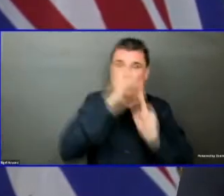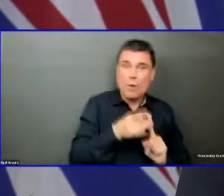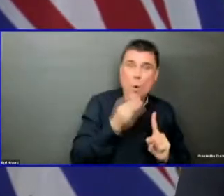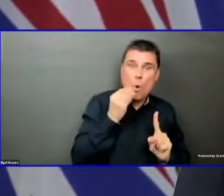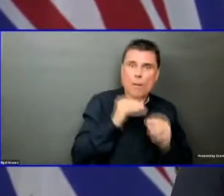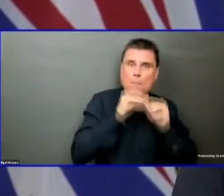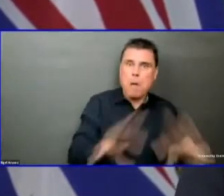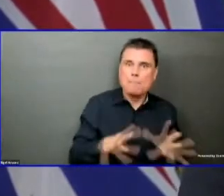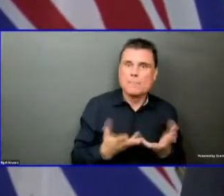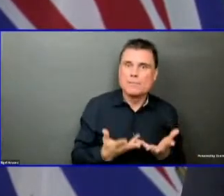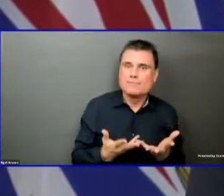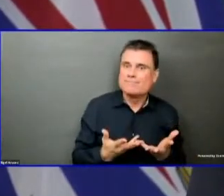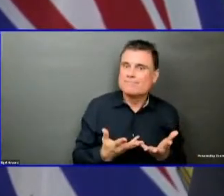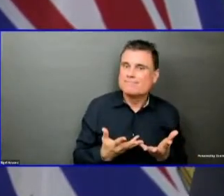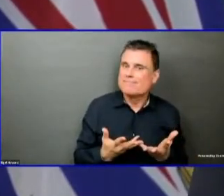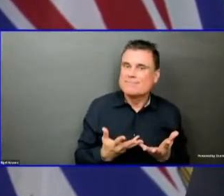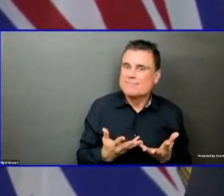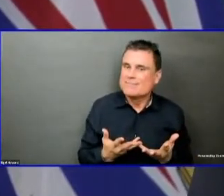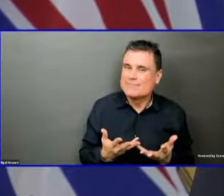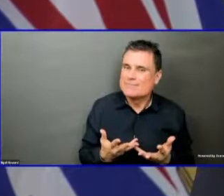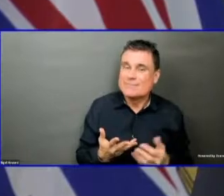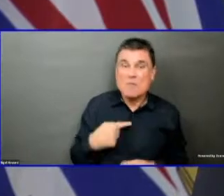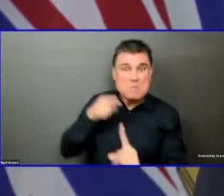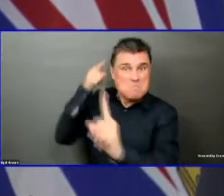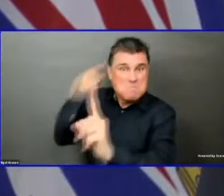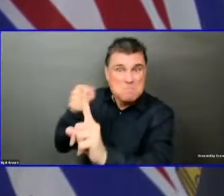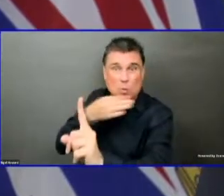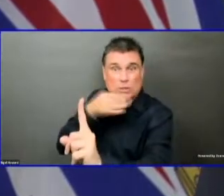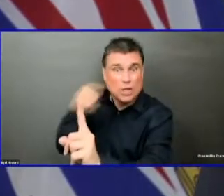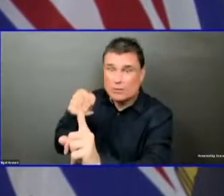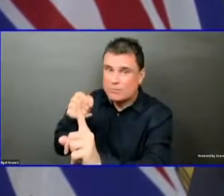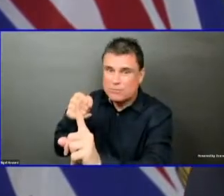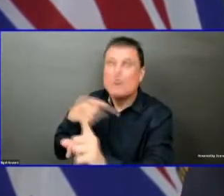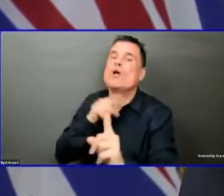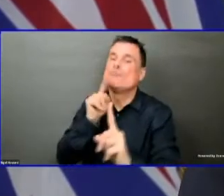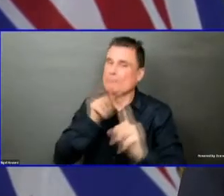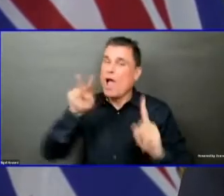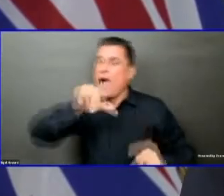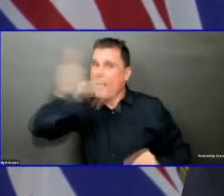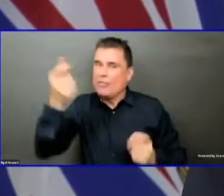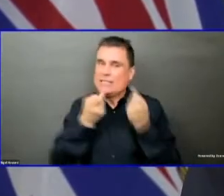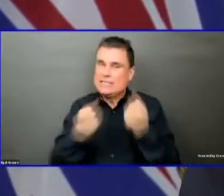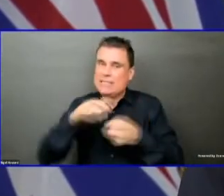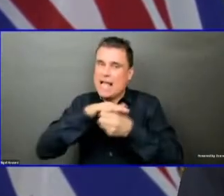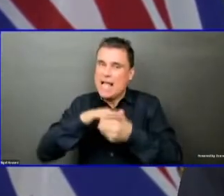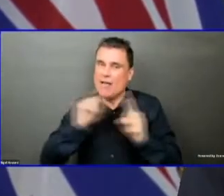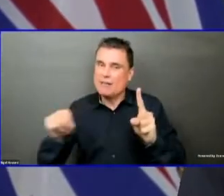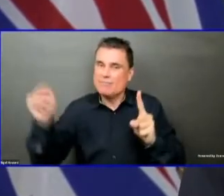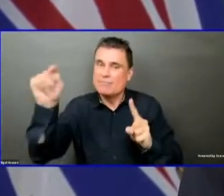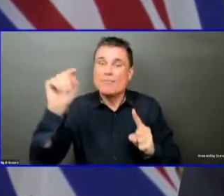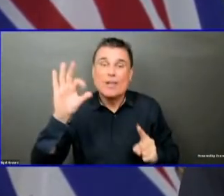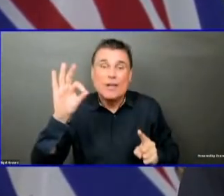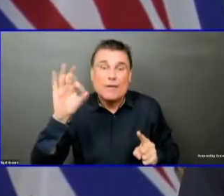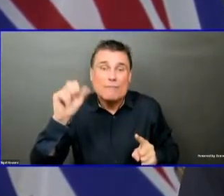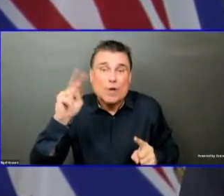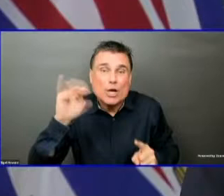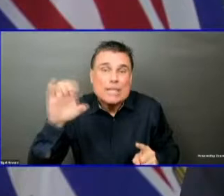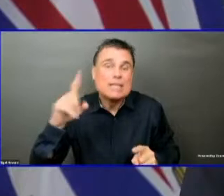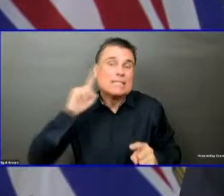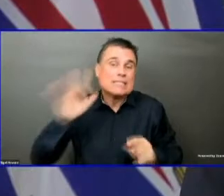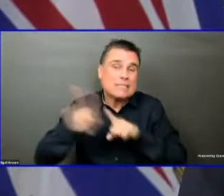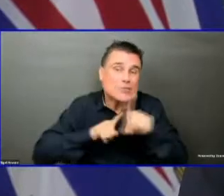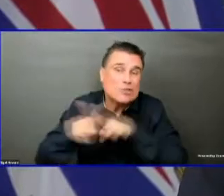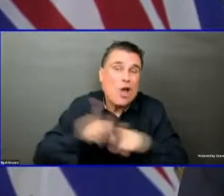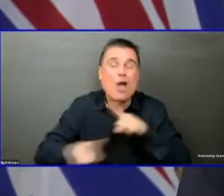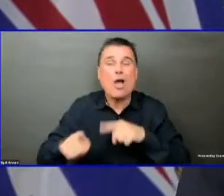steps now. I know the industry is very interested in doing that and involved and active in the plan, as are other parts of government. So we have to take some